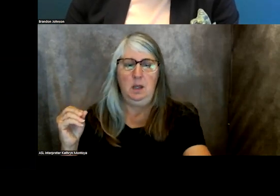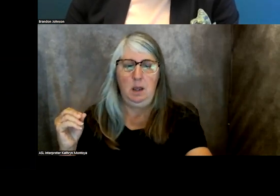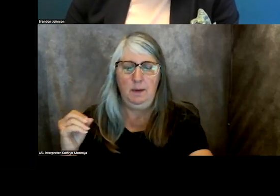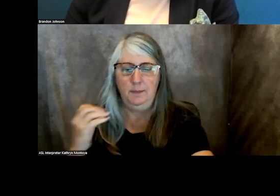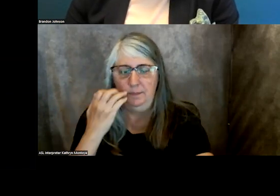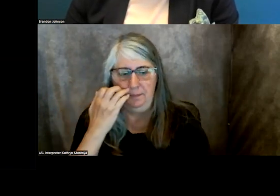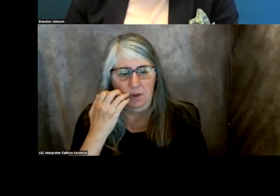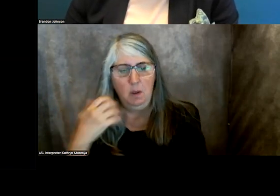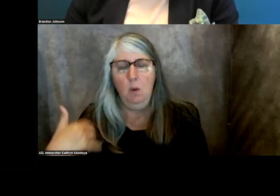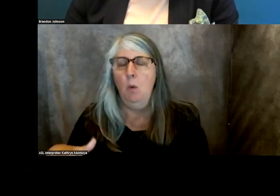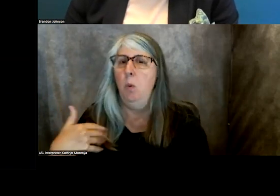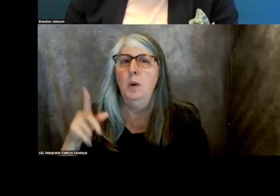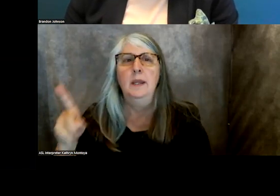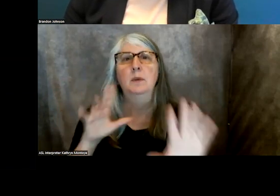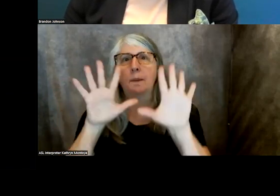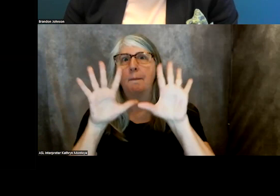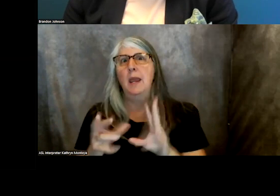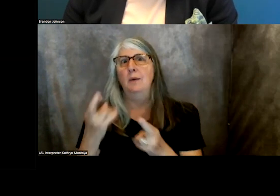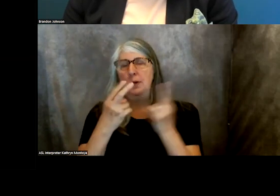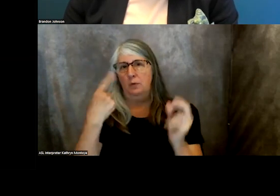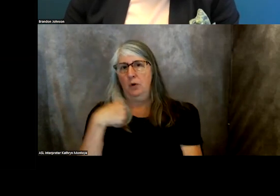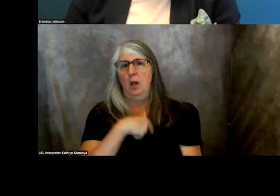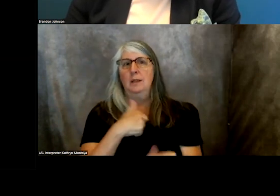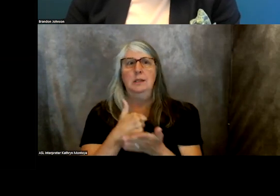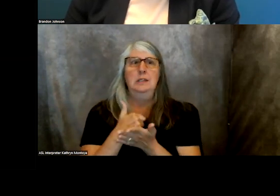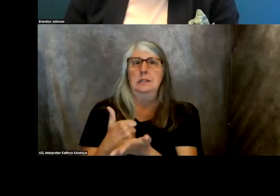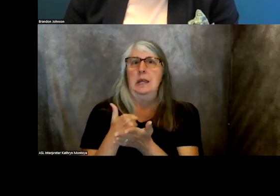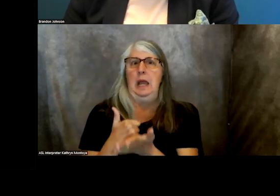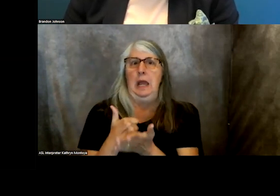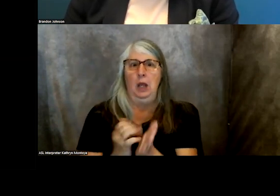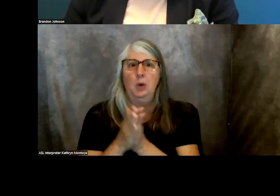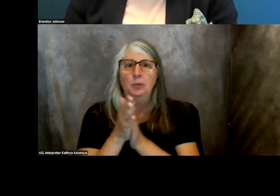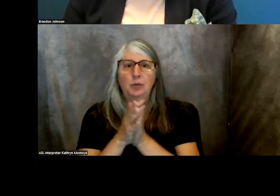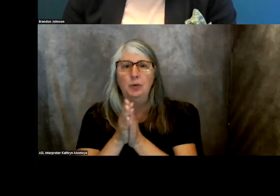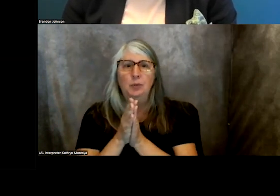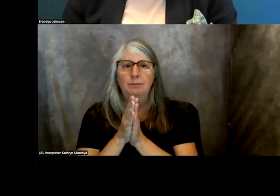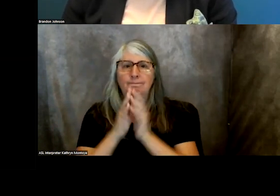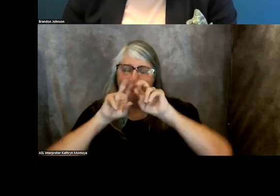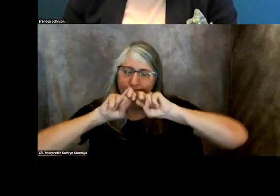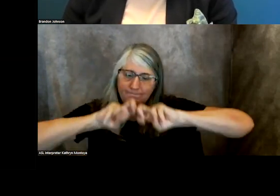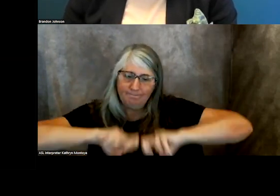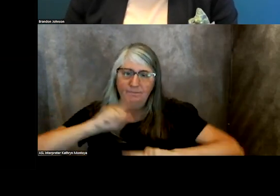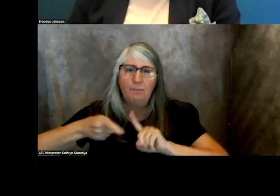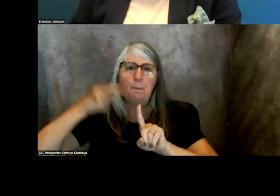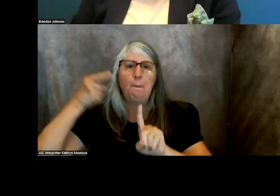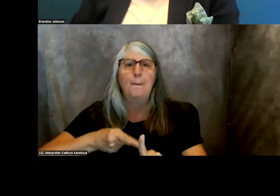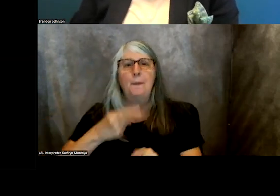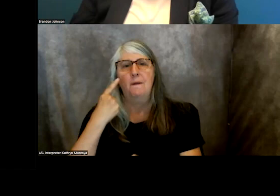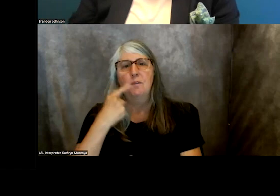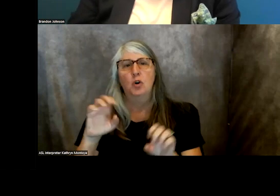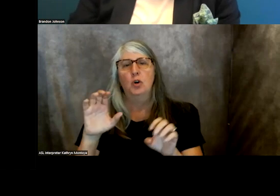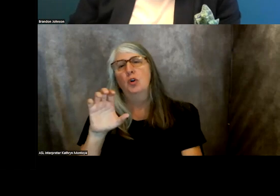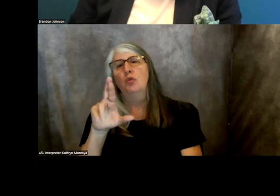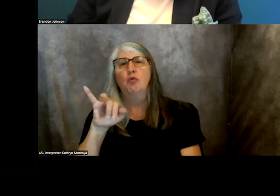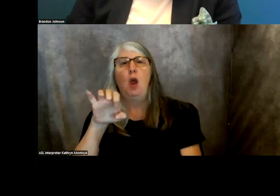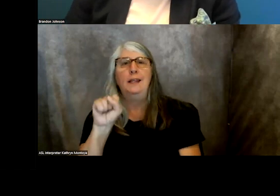an amazing resource for us. Really helped to craft that section that you all are talking of that strategic direction 2 with crisis services there